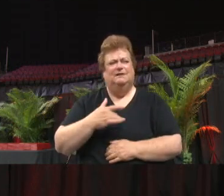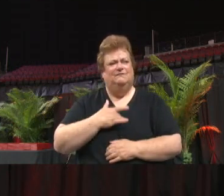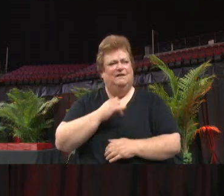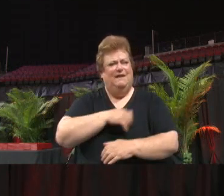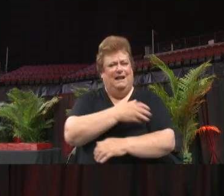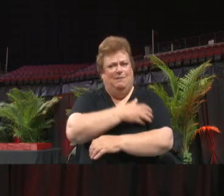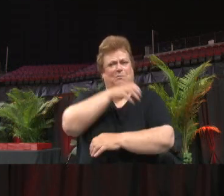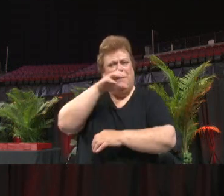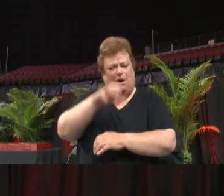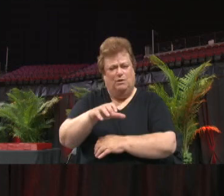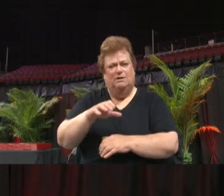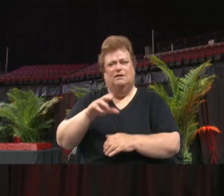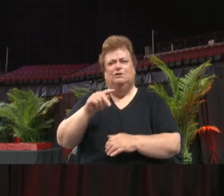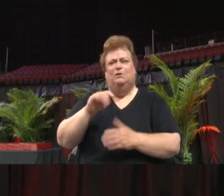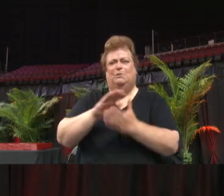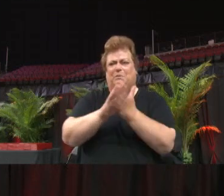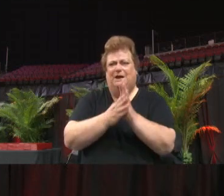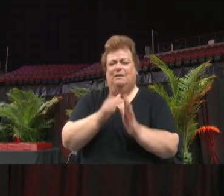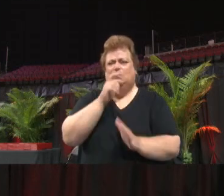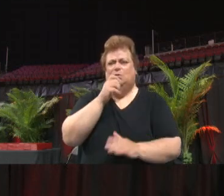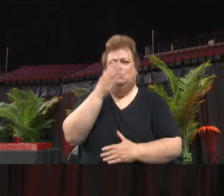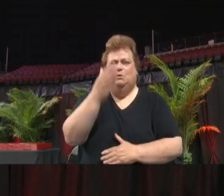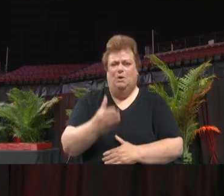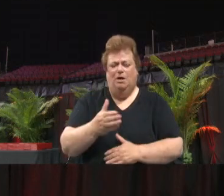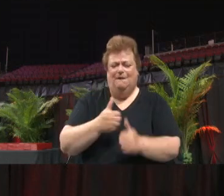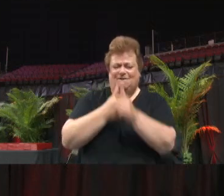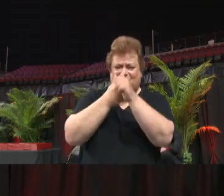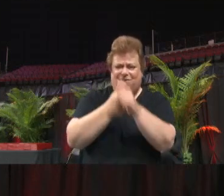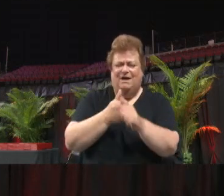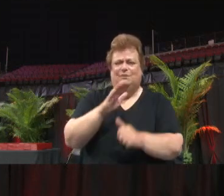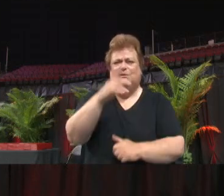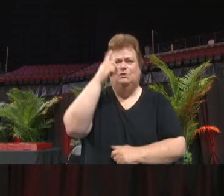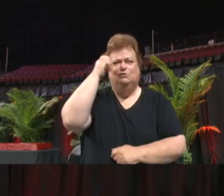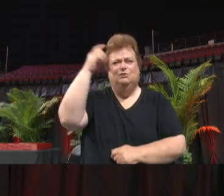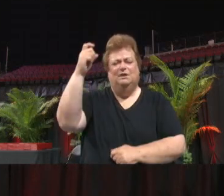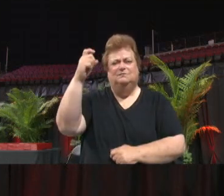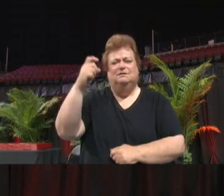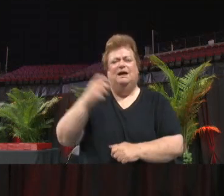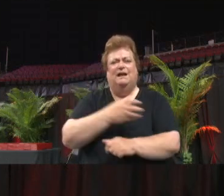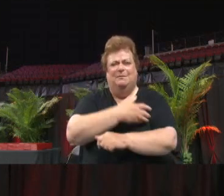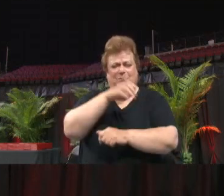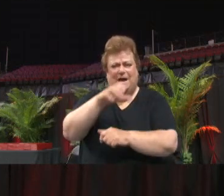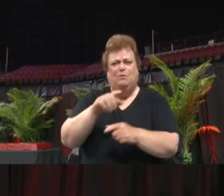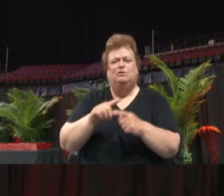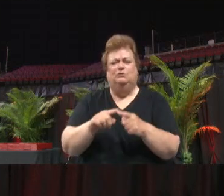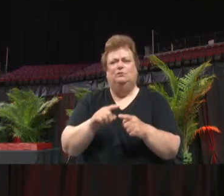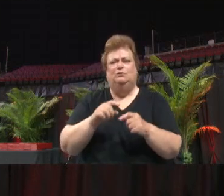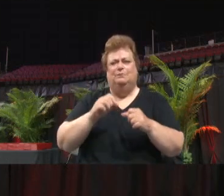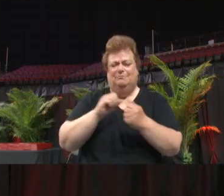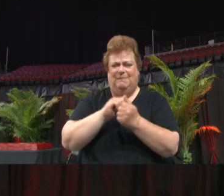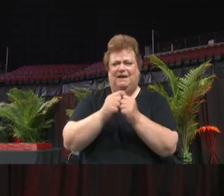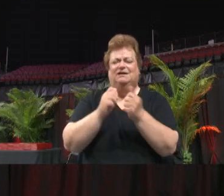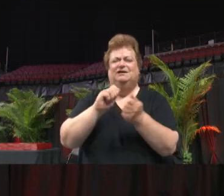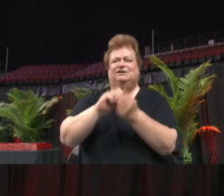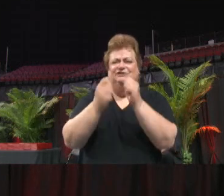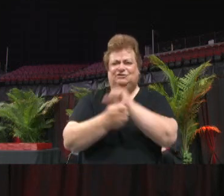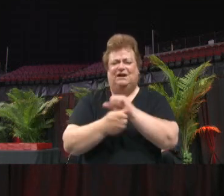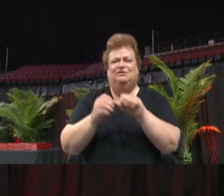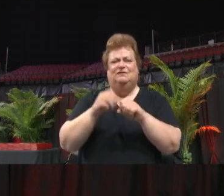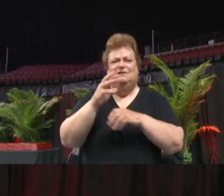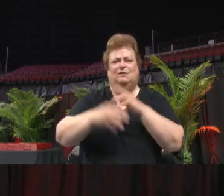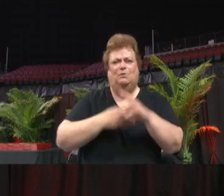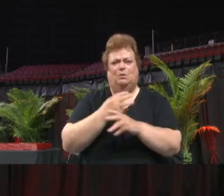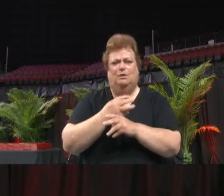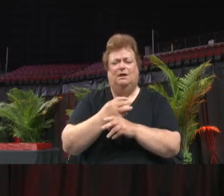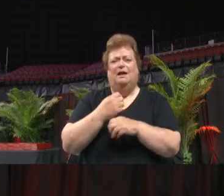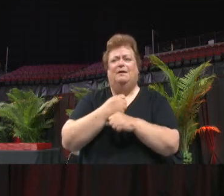are, empowered to follow your dreams, empowered to make change in our world, empowered to make your